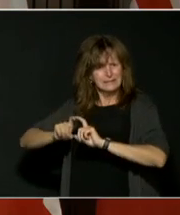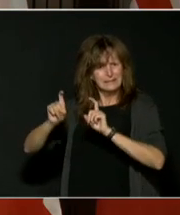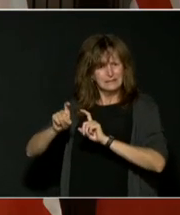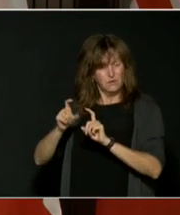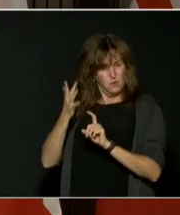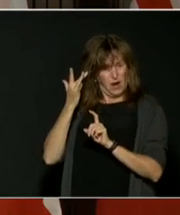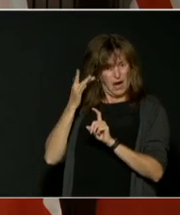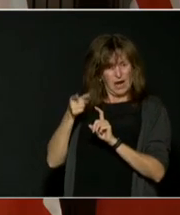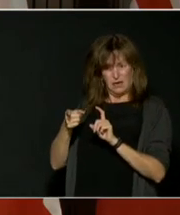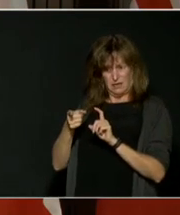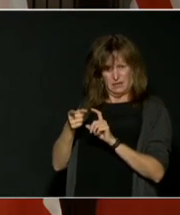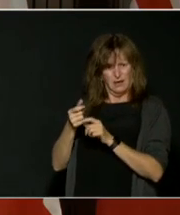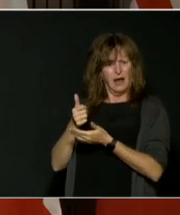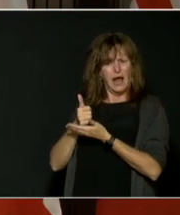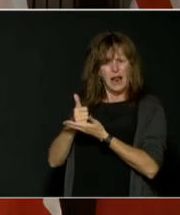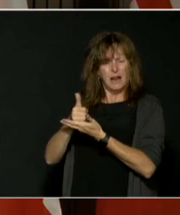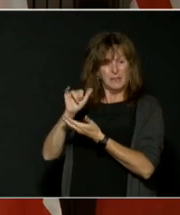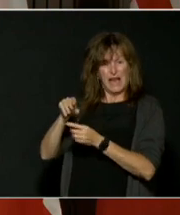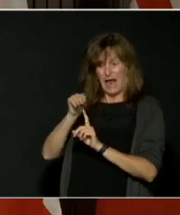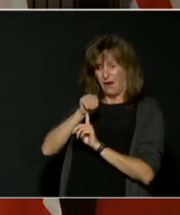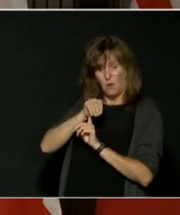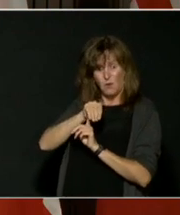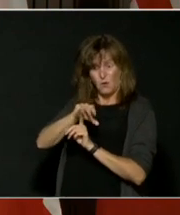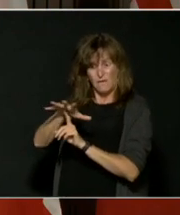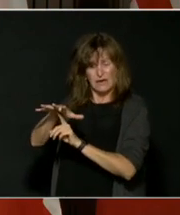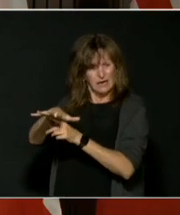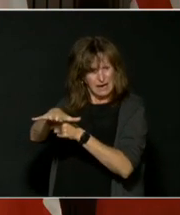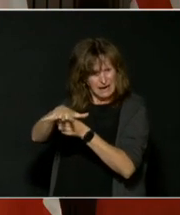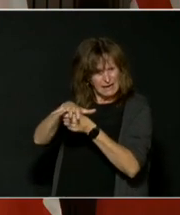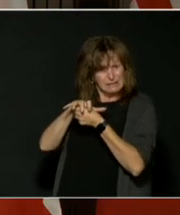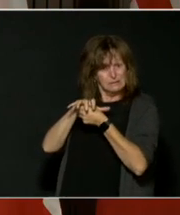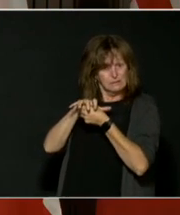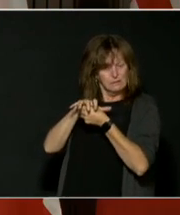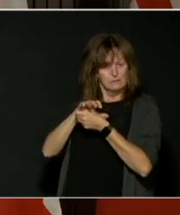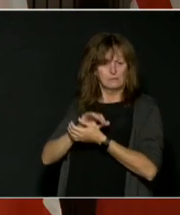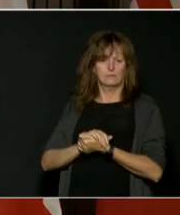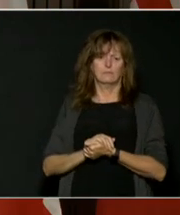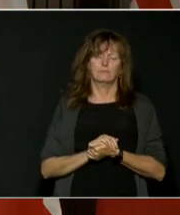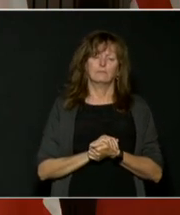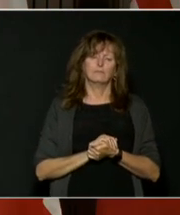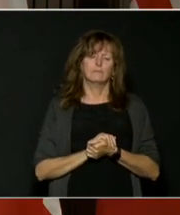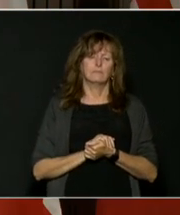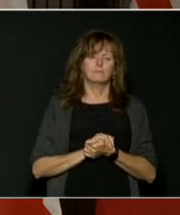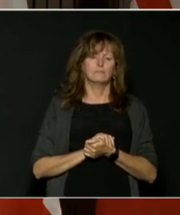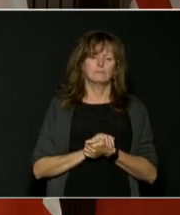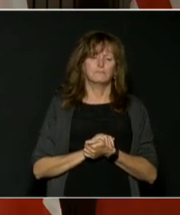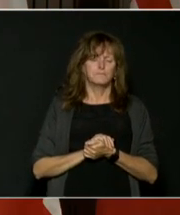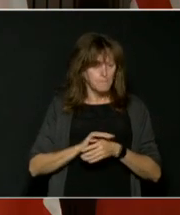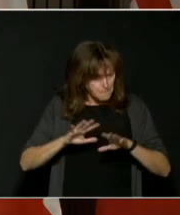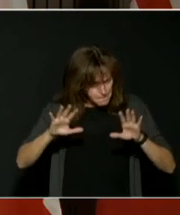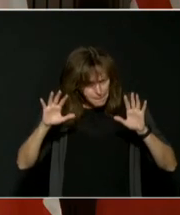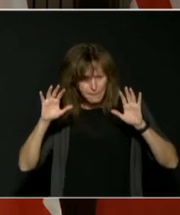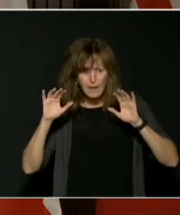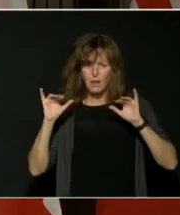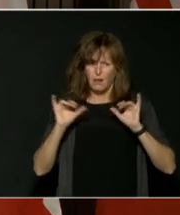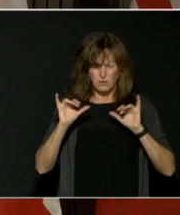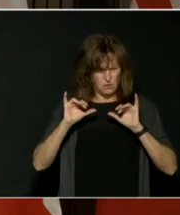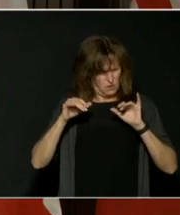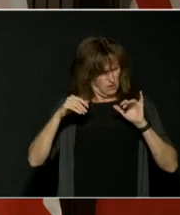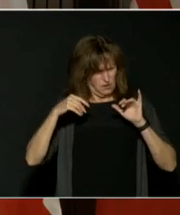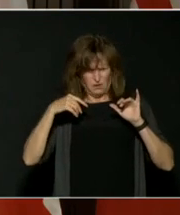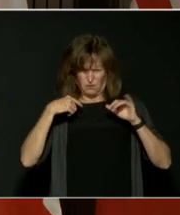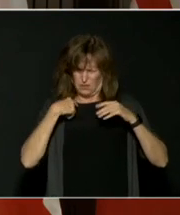of COVID-19. As well, we are looking at eligibility for testing